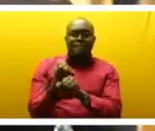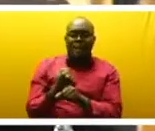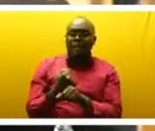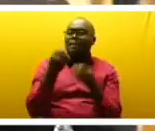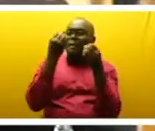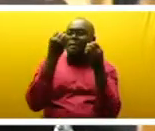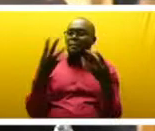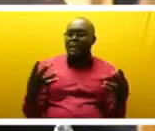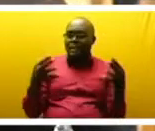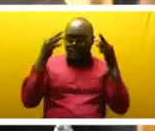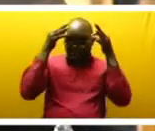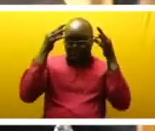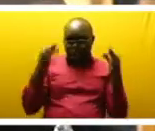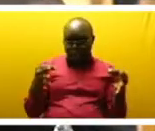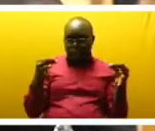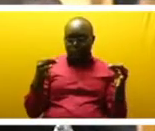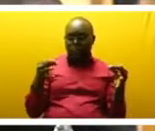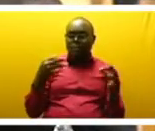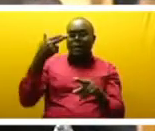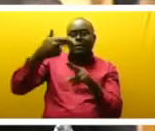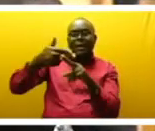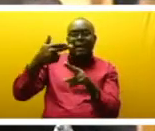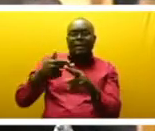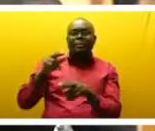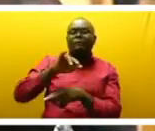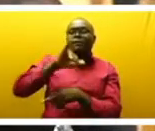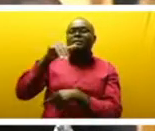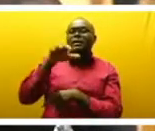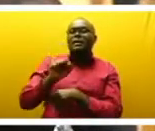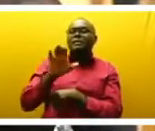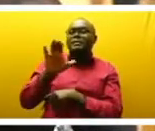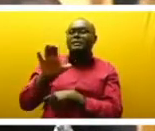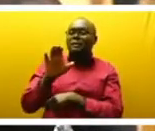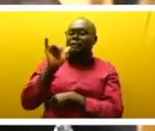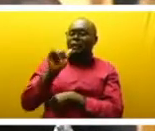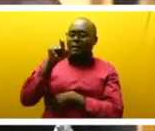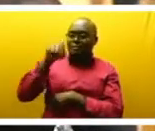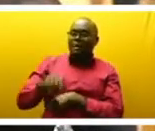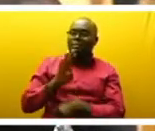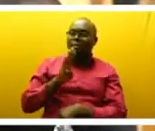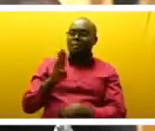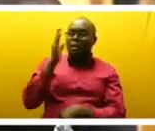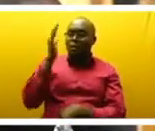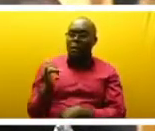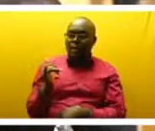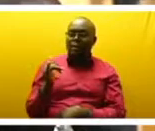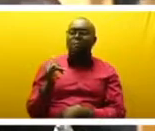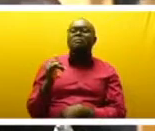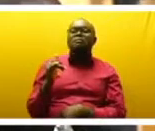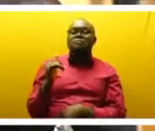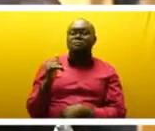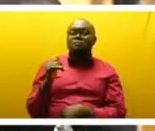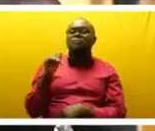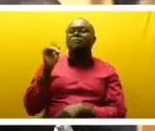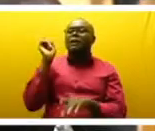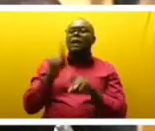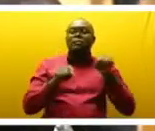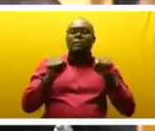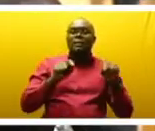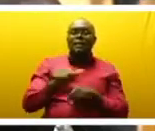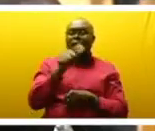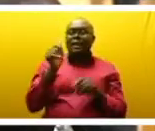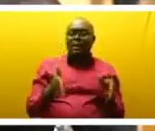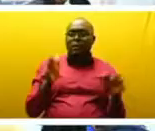many decisions in the name of the JSC, as it should be, because it couldn't be run in any other way. Thank you.